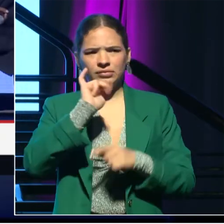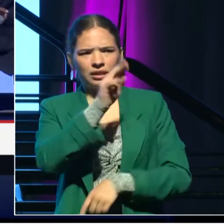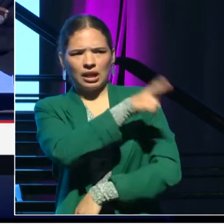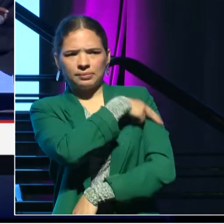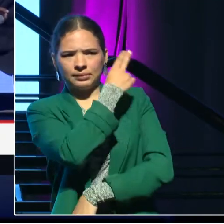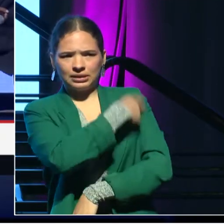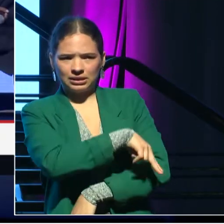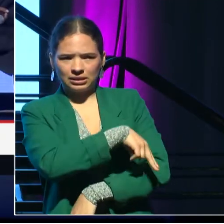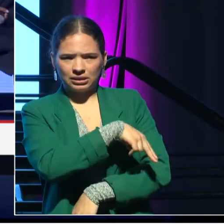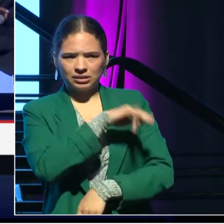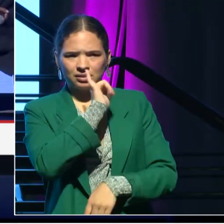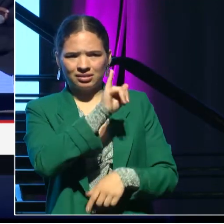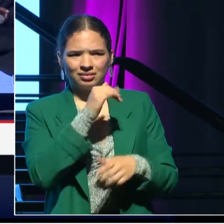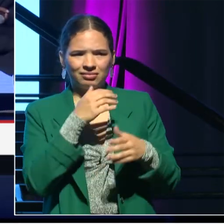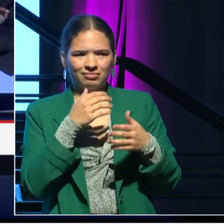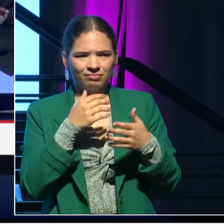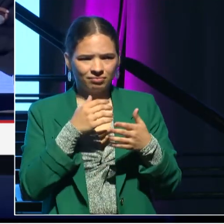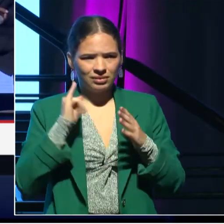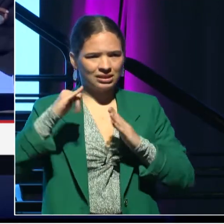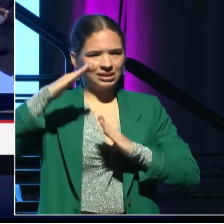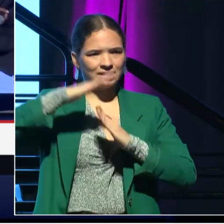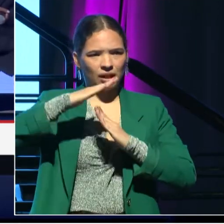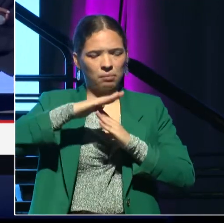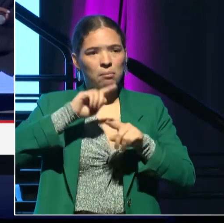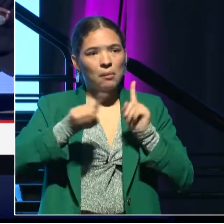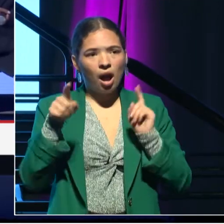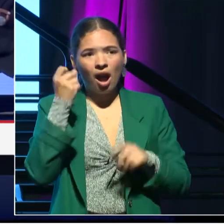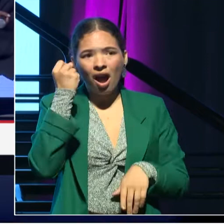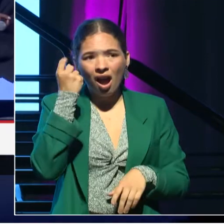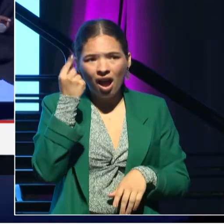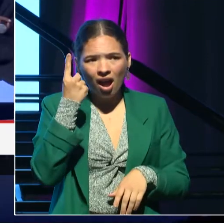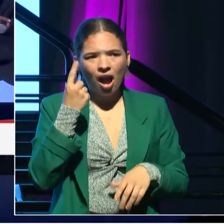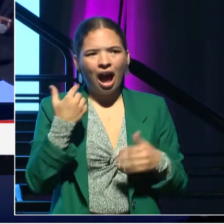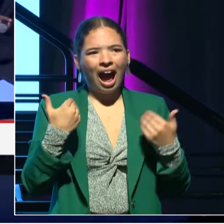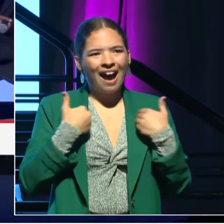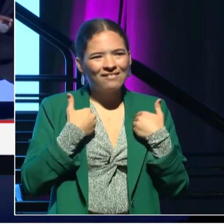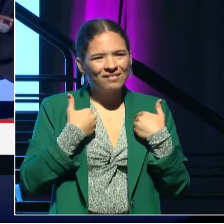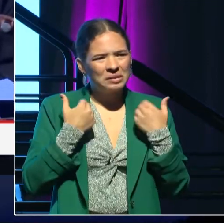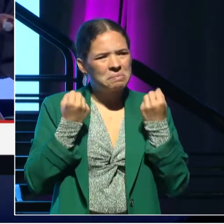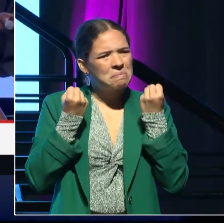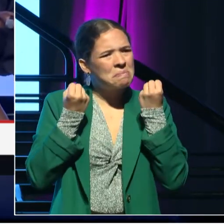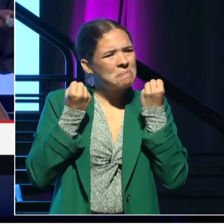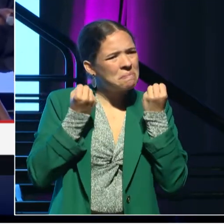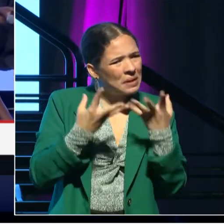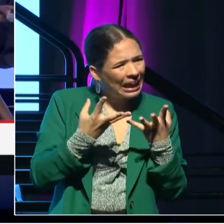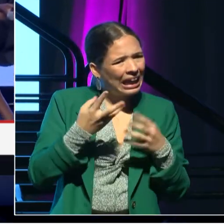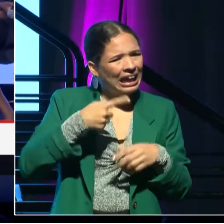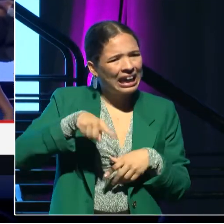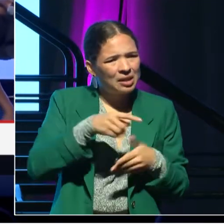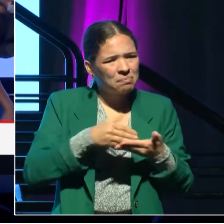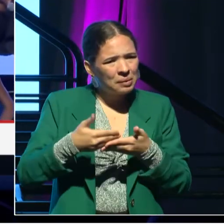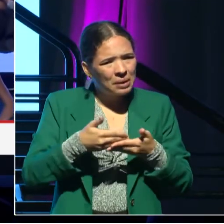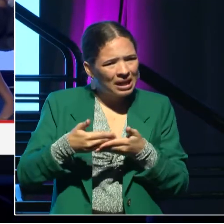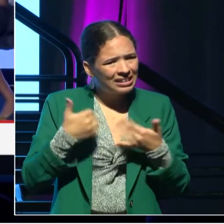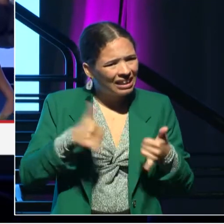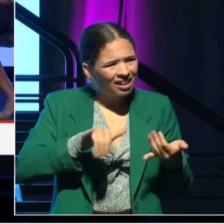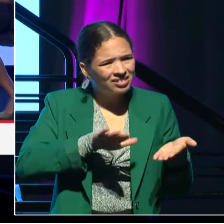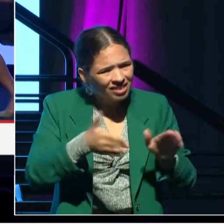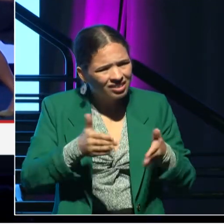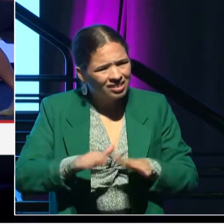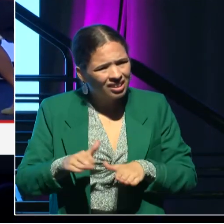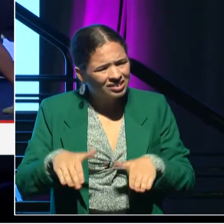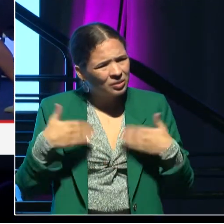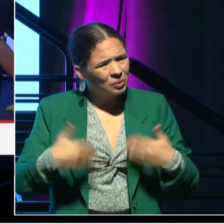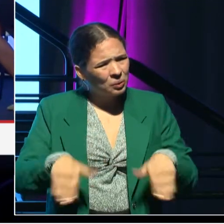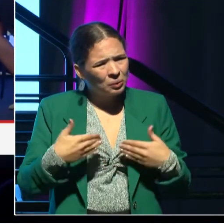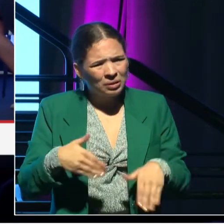many things, but we had 3rd world infant mortality rates. And to your point, it did not make sense to me because this was not an economic